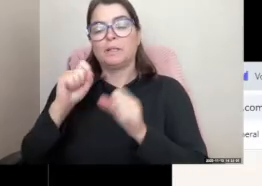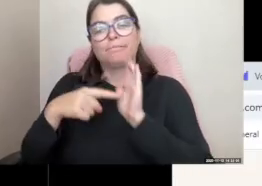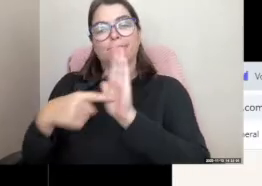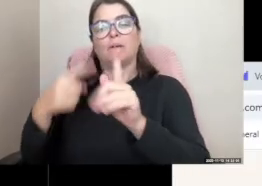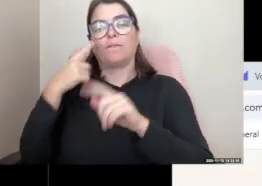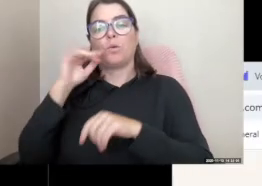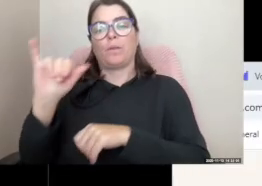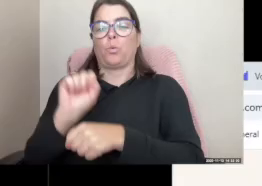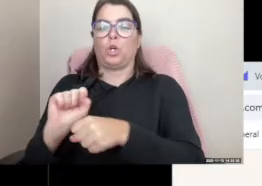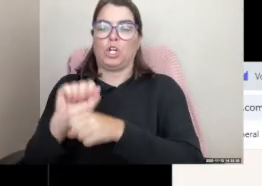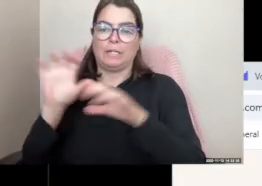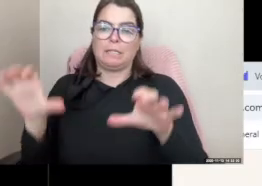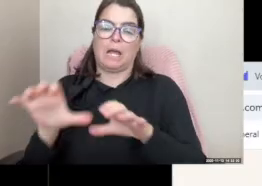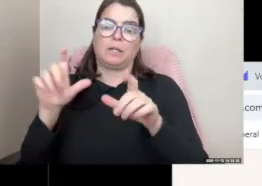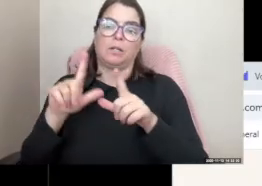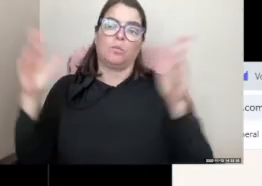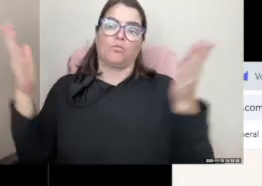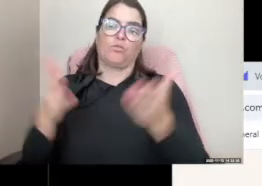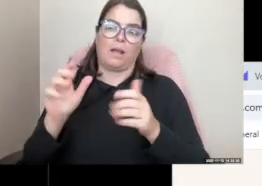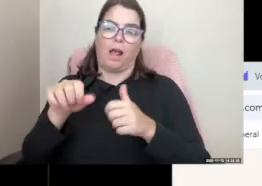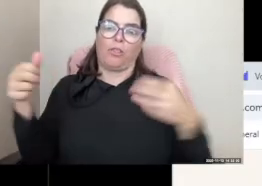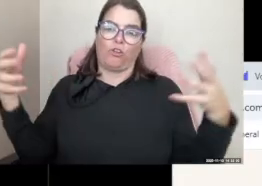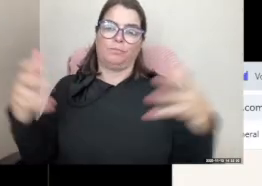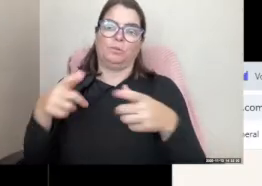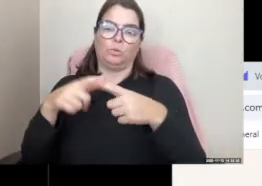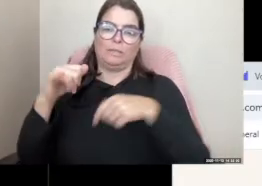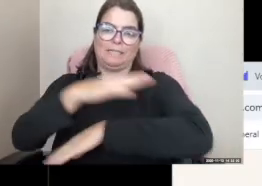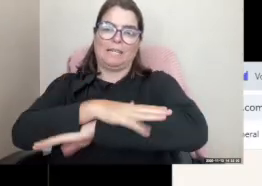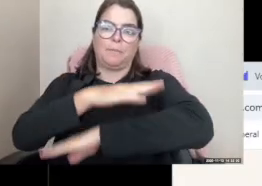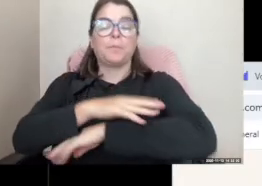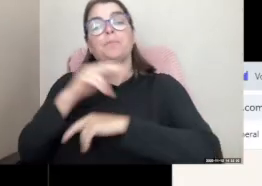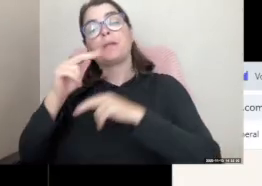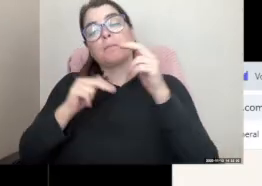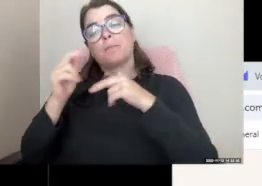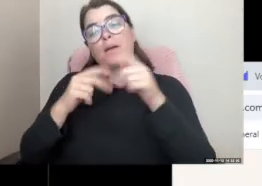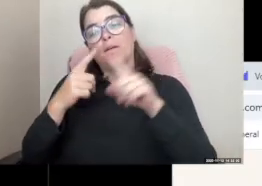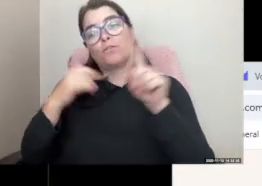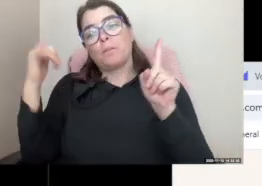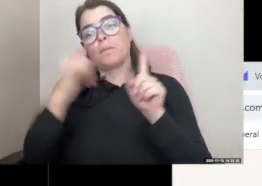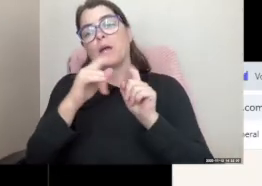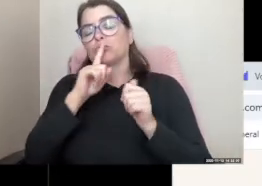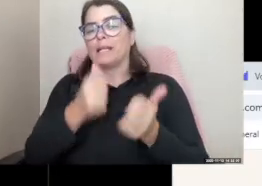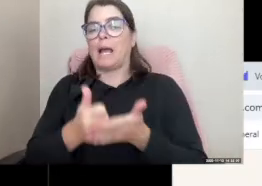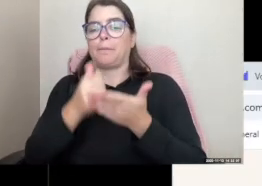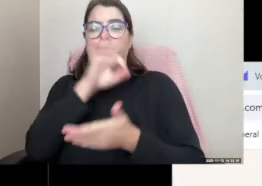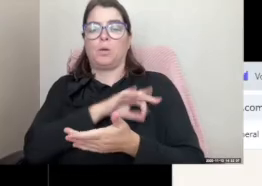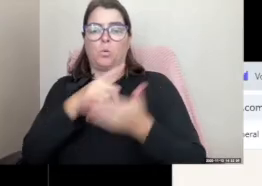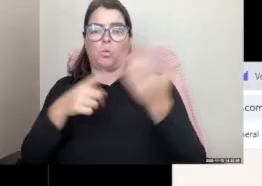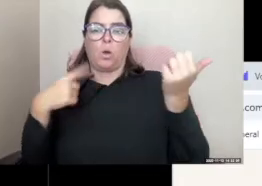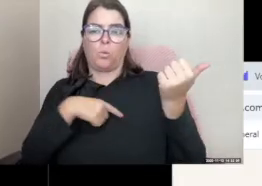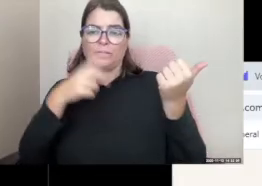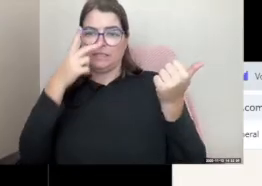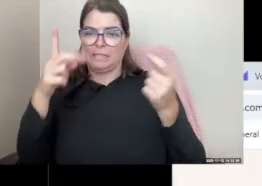few dollars in the door that are non-dilutive to the company that's doing the project, but they also serve as a form of